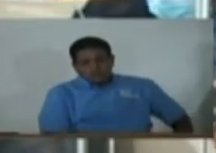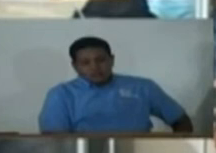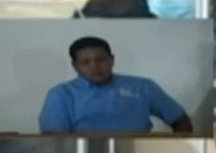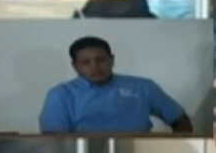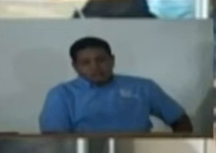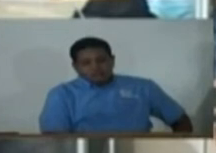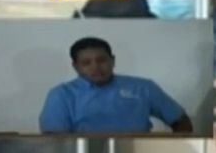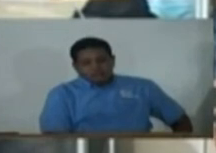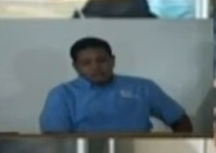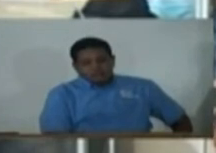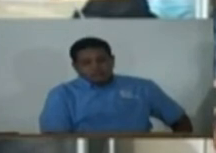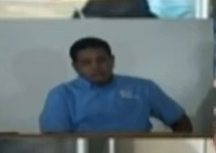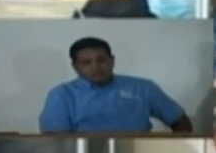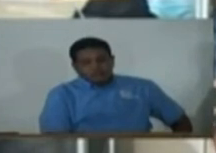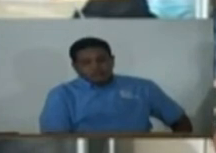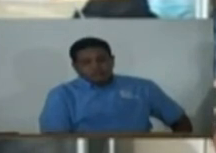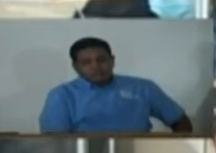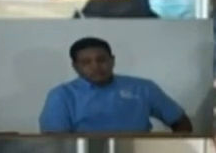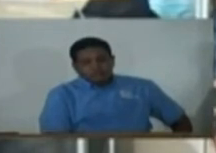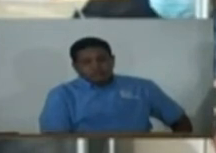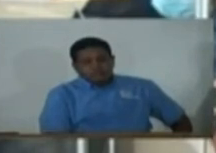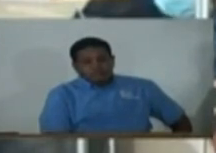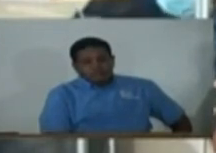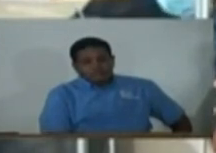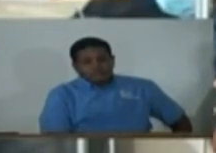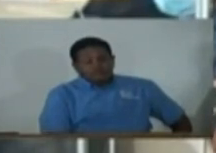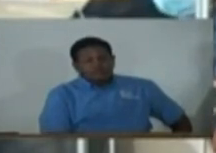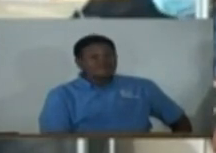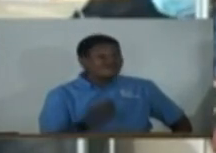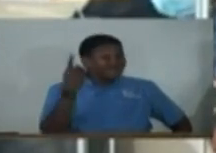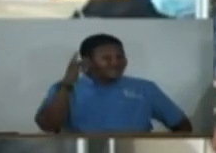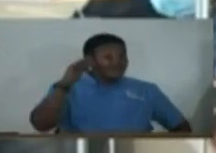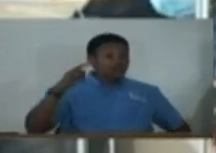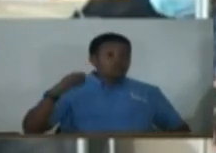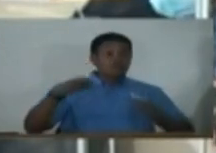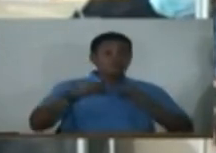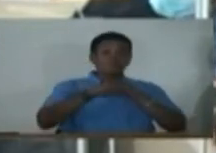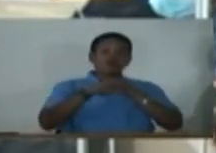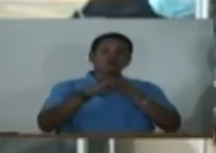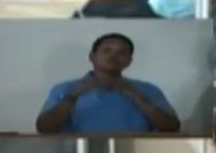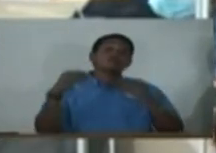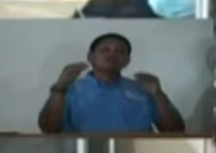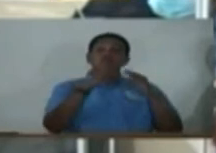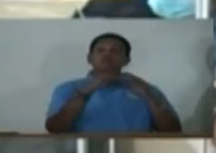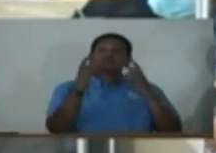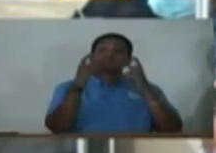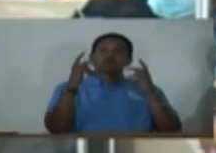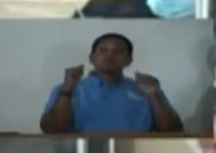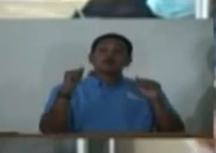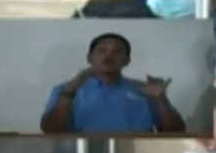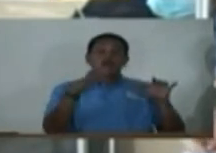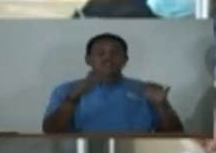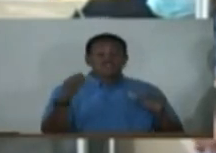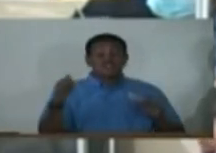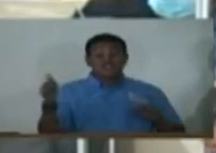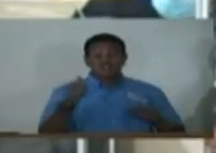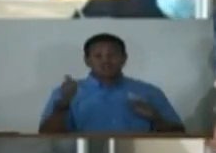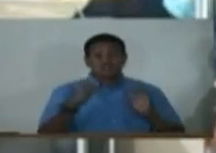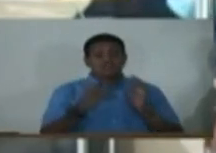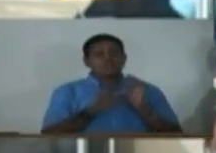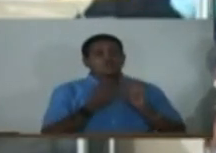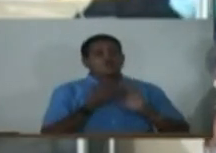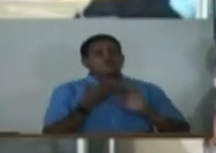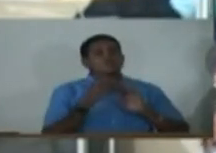Markets. For markets and vending in public arcades and public transportation centres, operating hours will be from 6